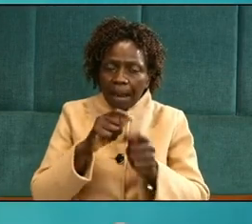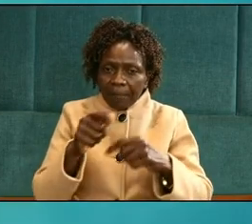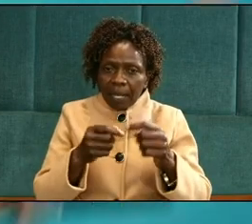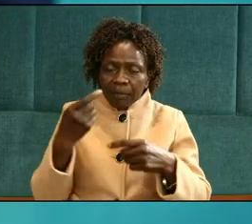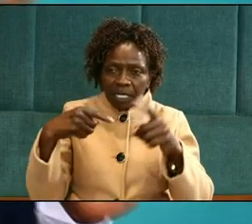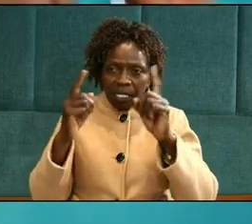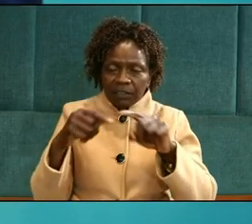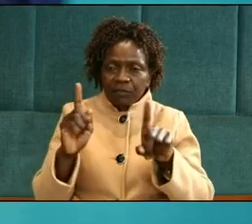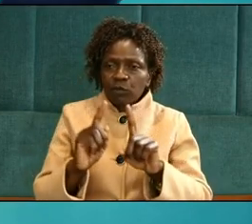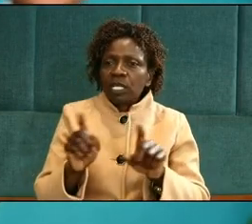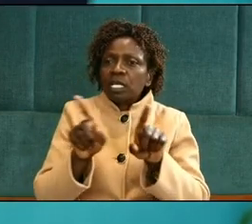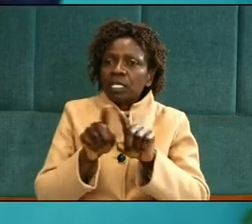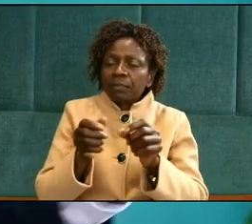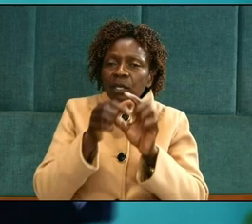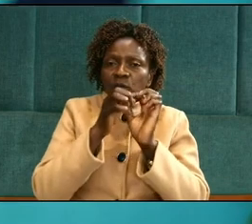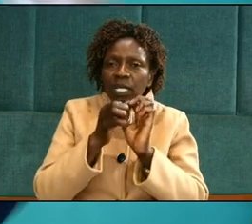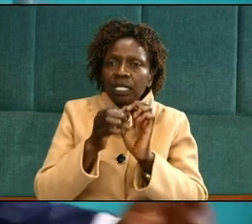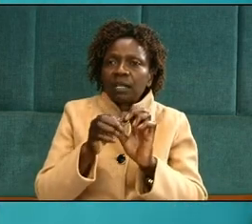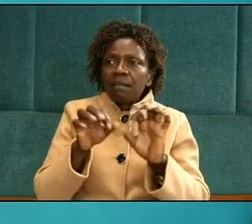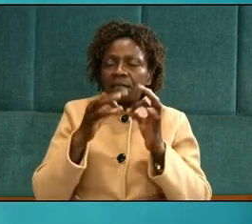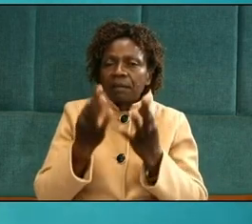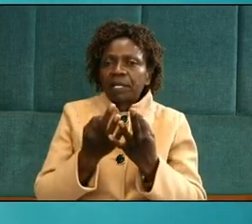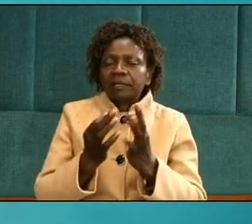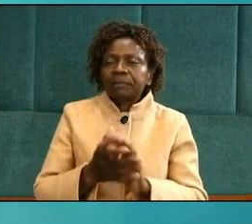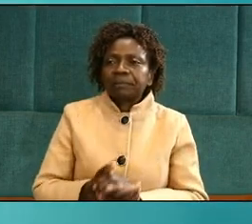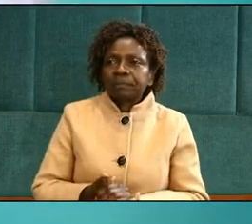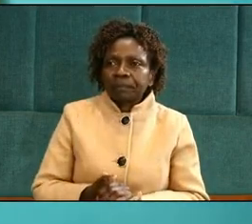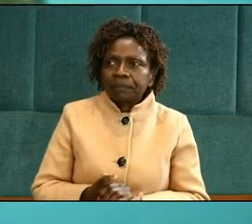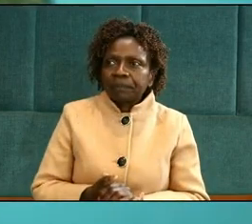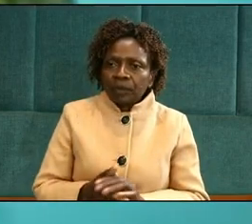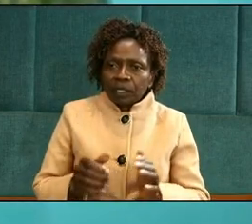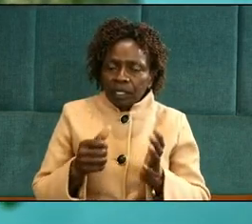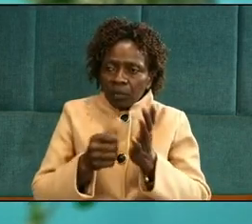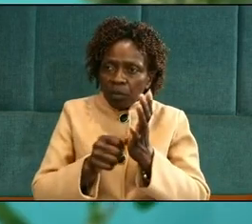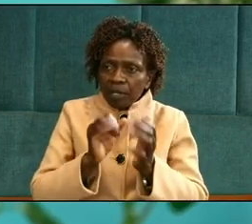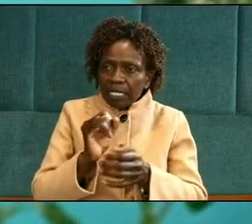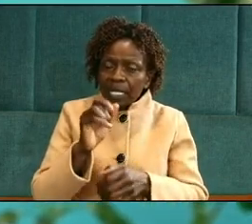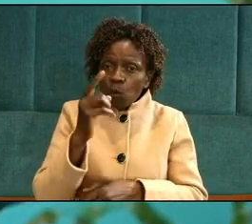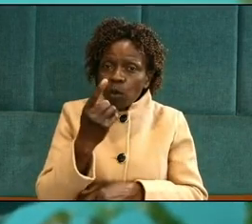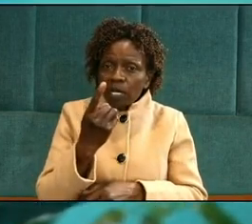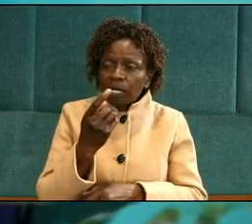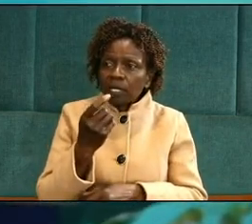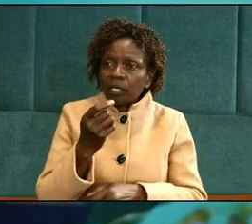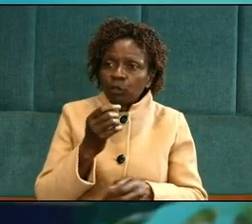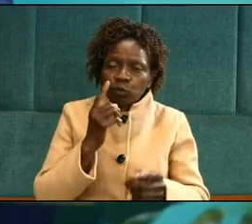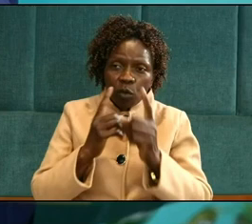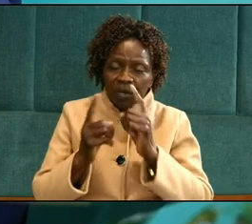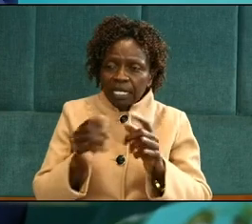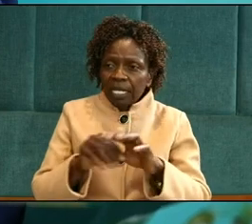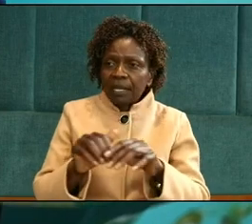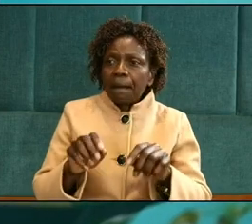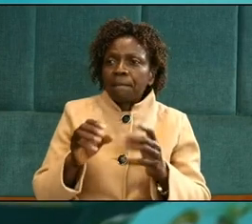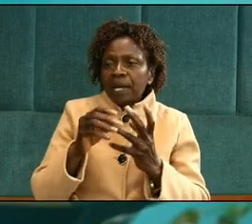become successful as a united front, as a marriage. The problem is we want to compete in